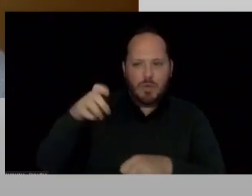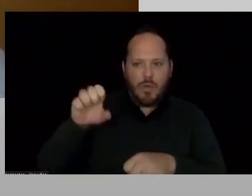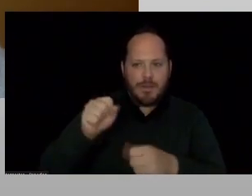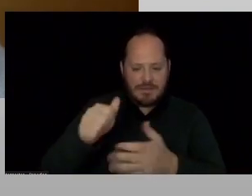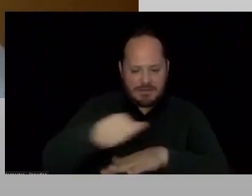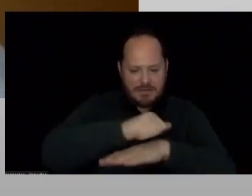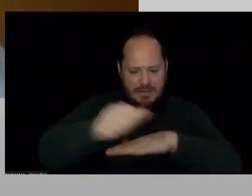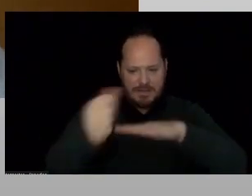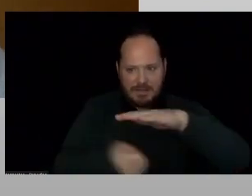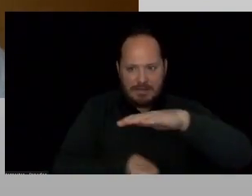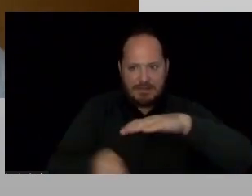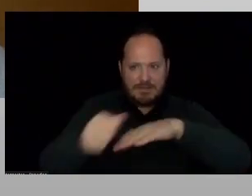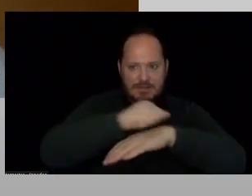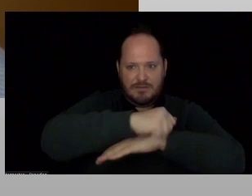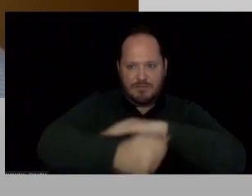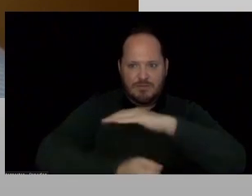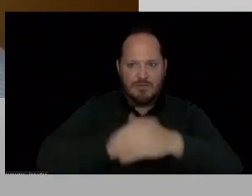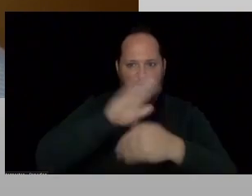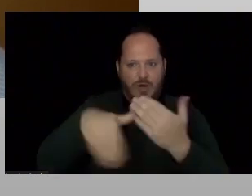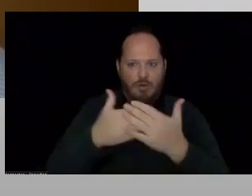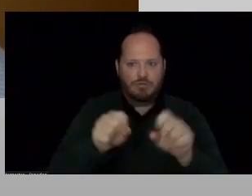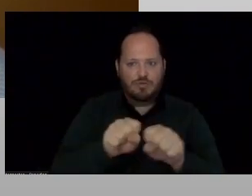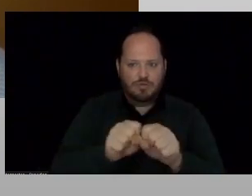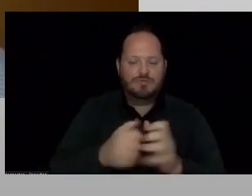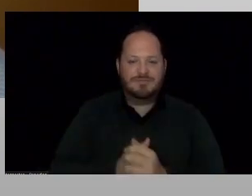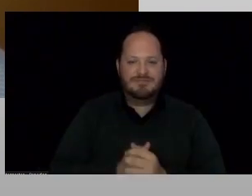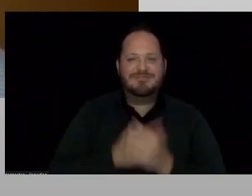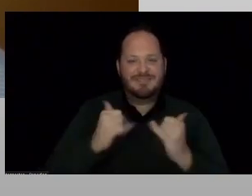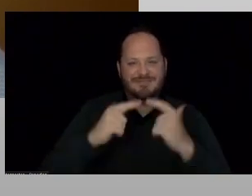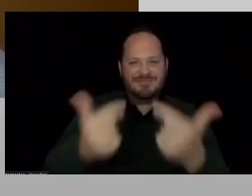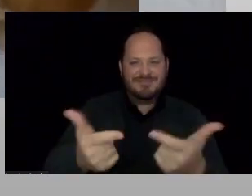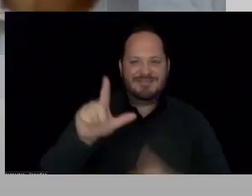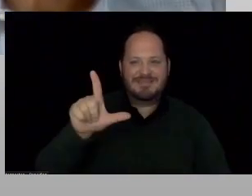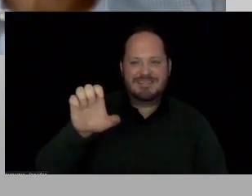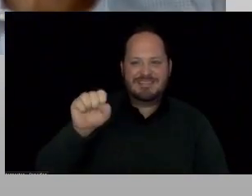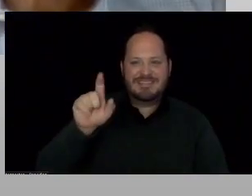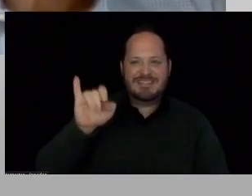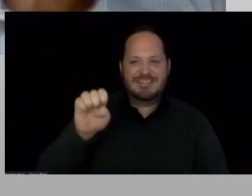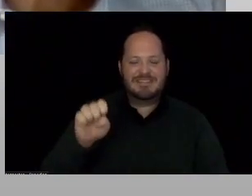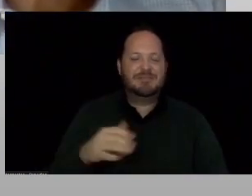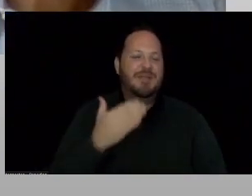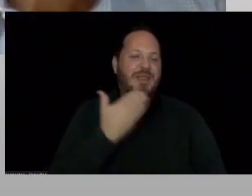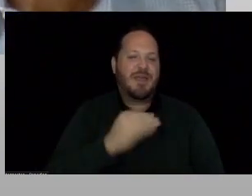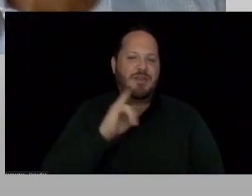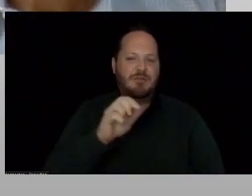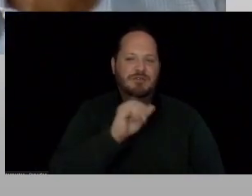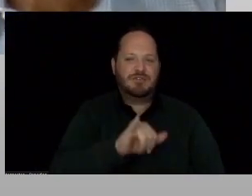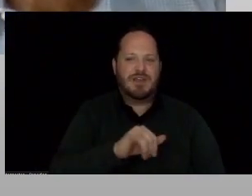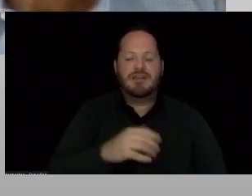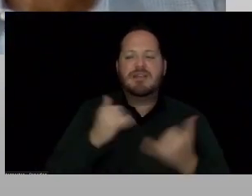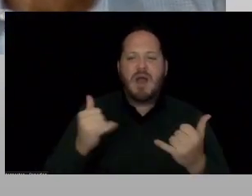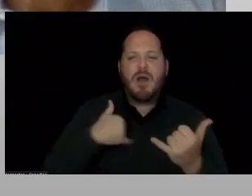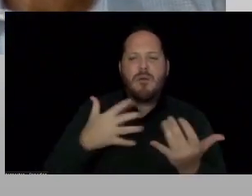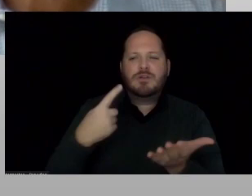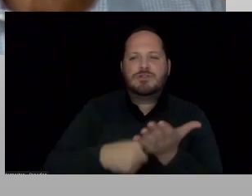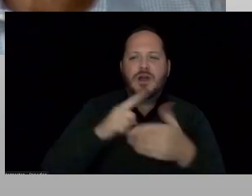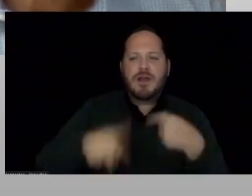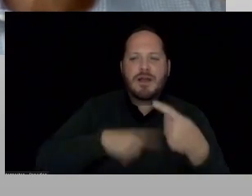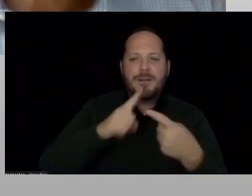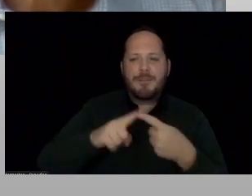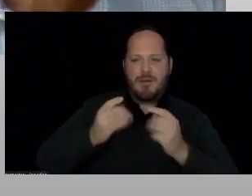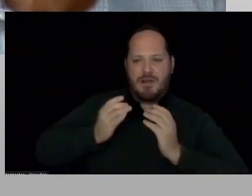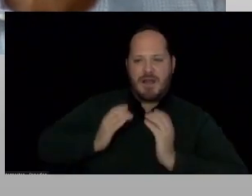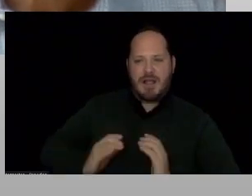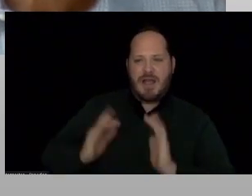Leslie. Thanks, Jay. I'm going to talk a little bit about intimate client contact, where you might need to get close to